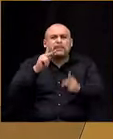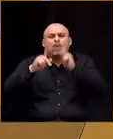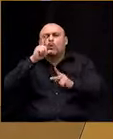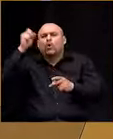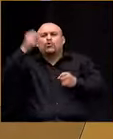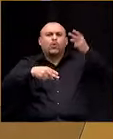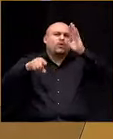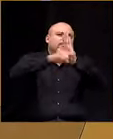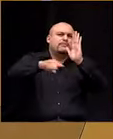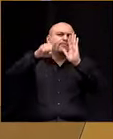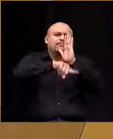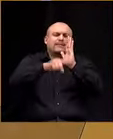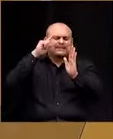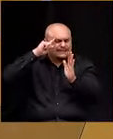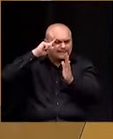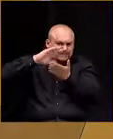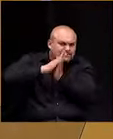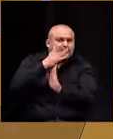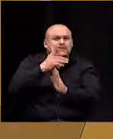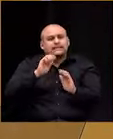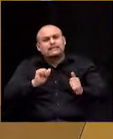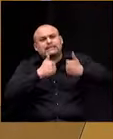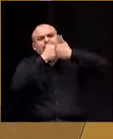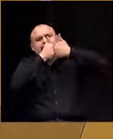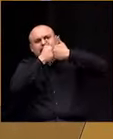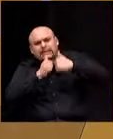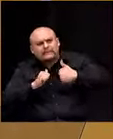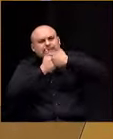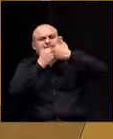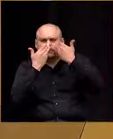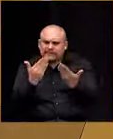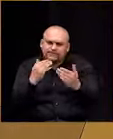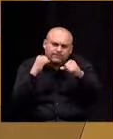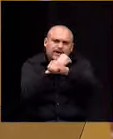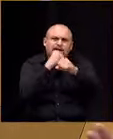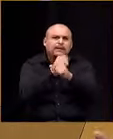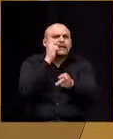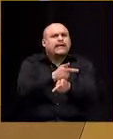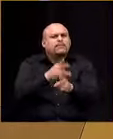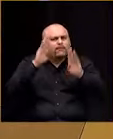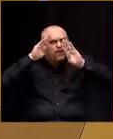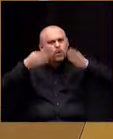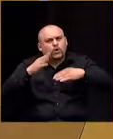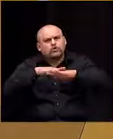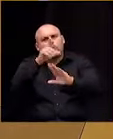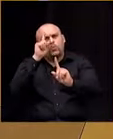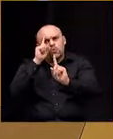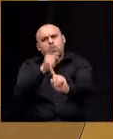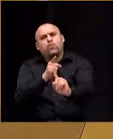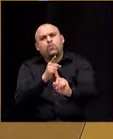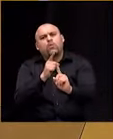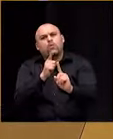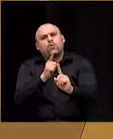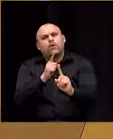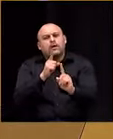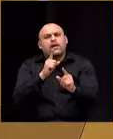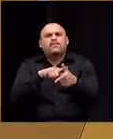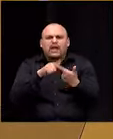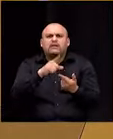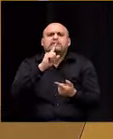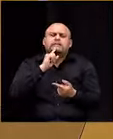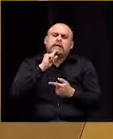way and the challenges that come down the pike. Keep focused on your goals and say